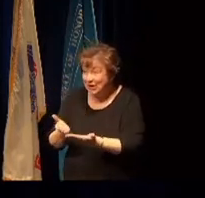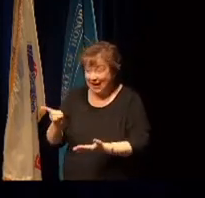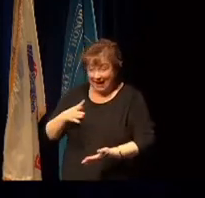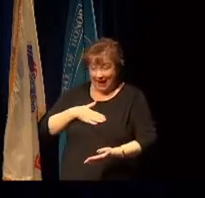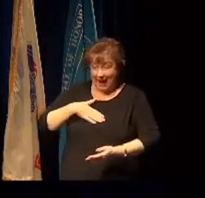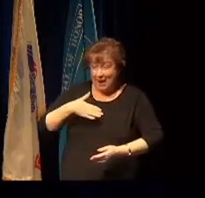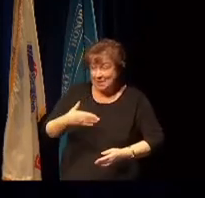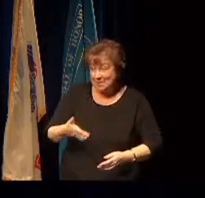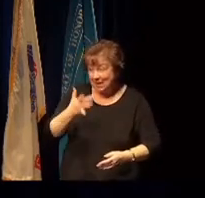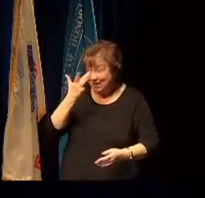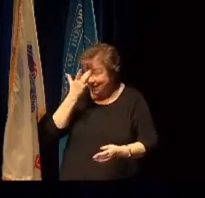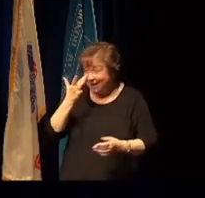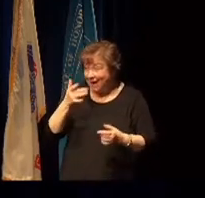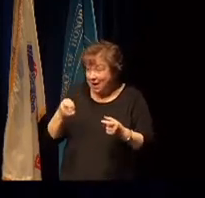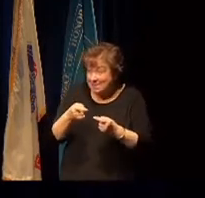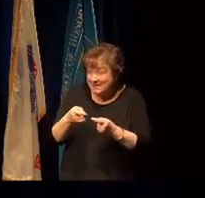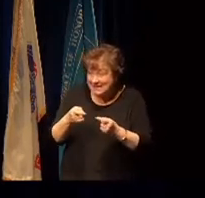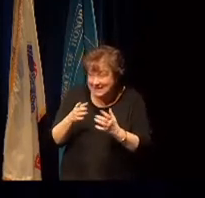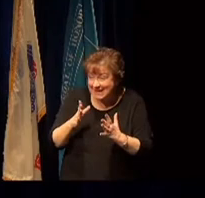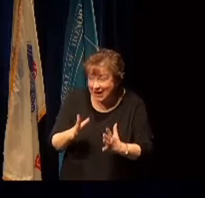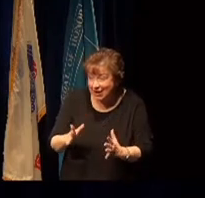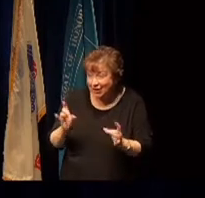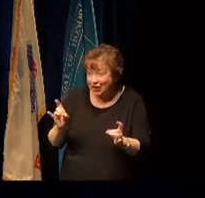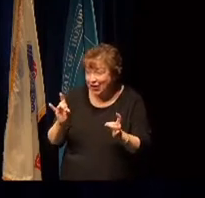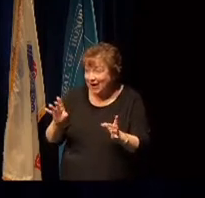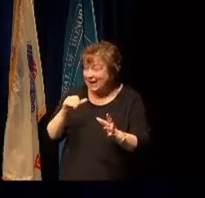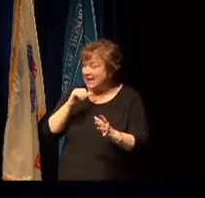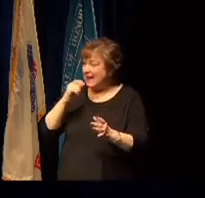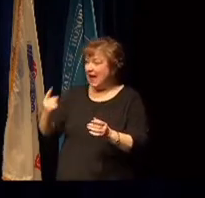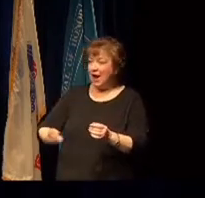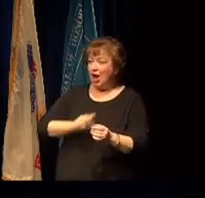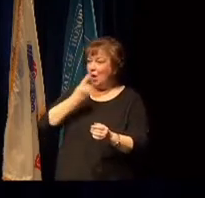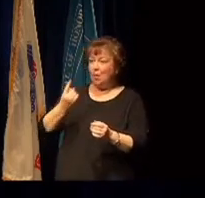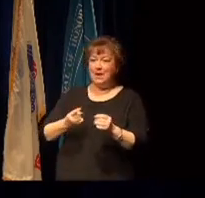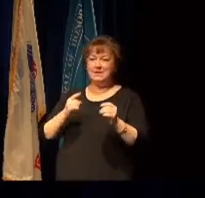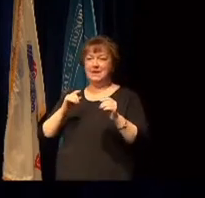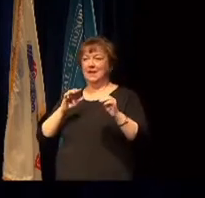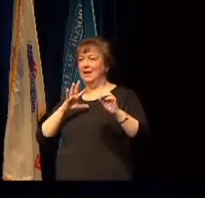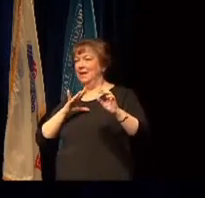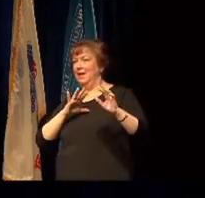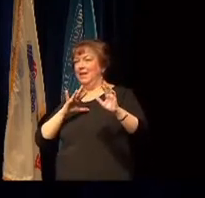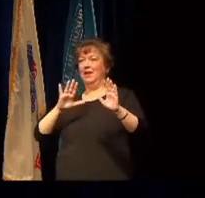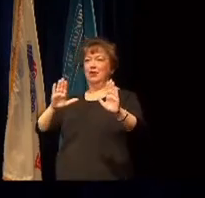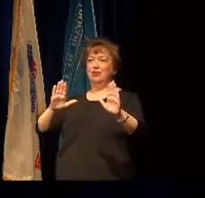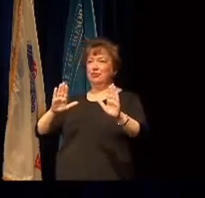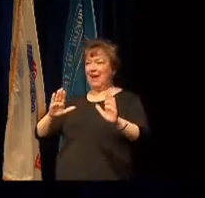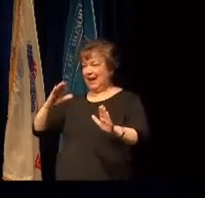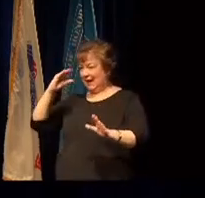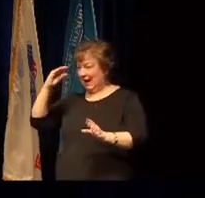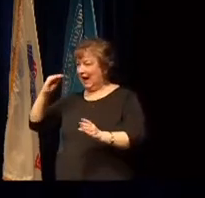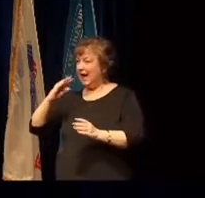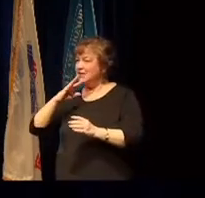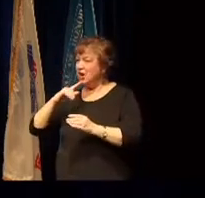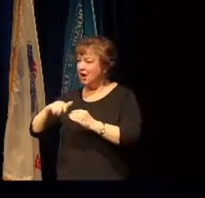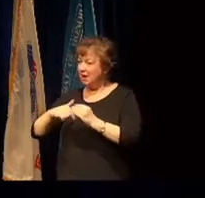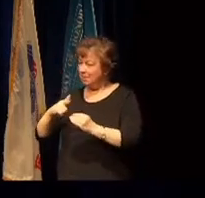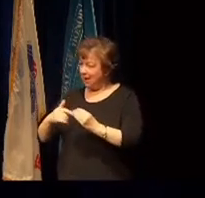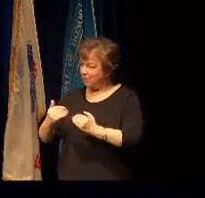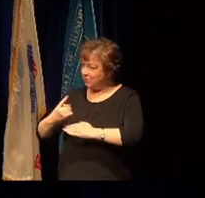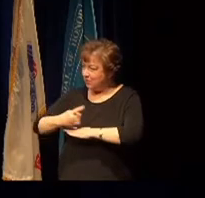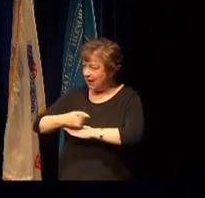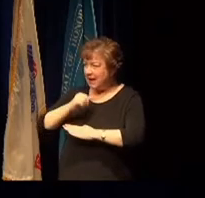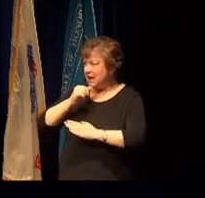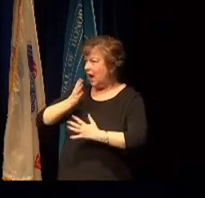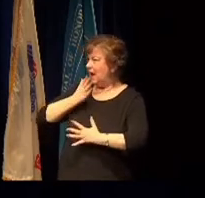that in here. He wasn't always the guy that we're talking about here this morning, and he wasn't embarrassed to tell